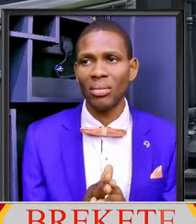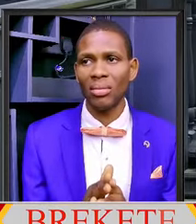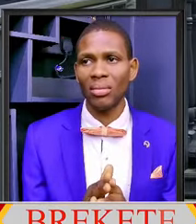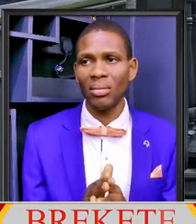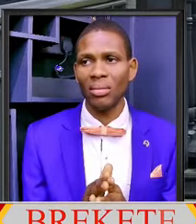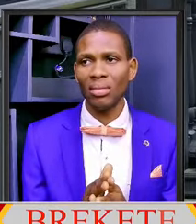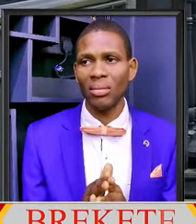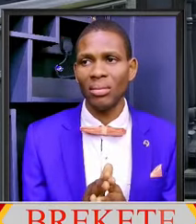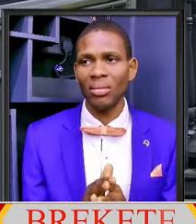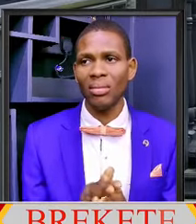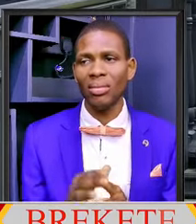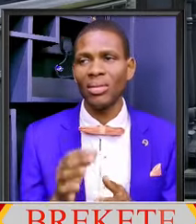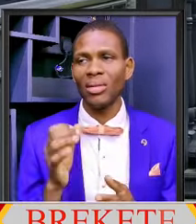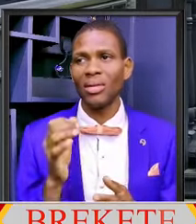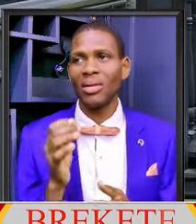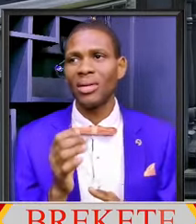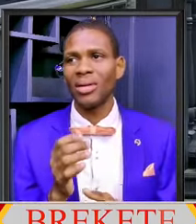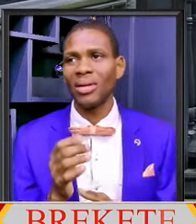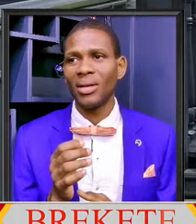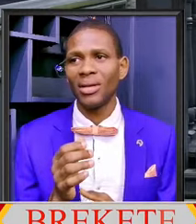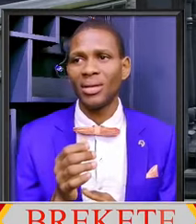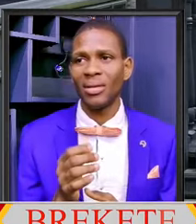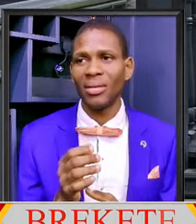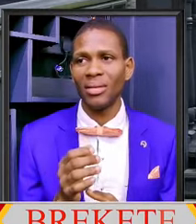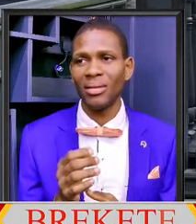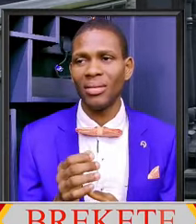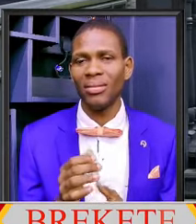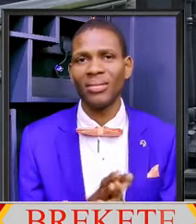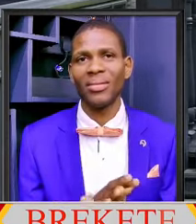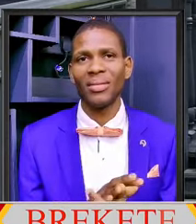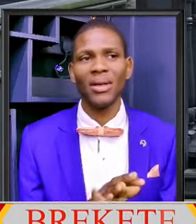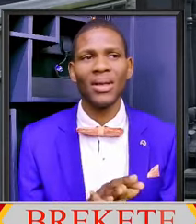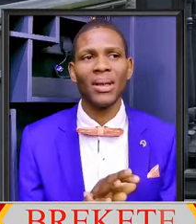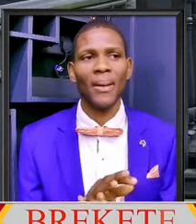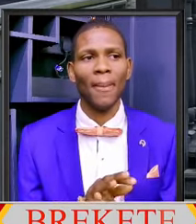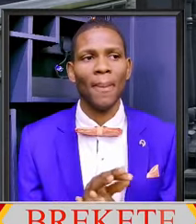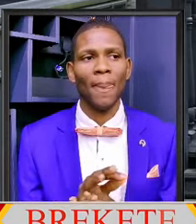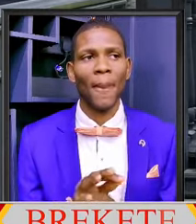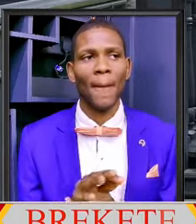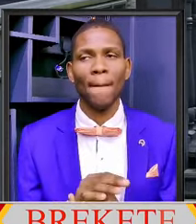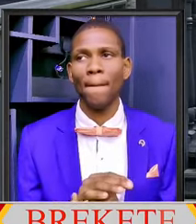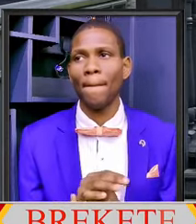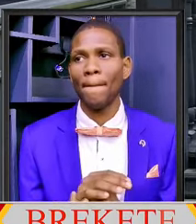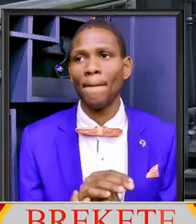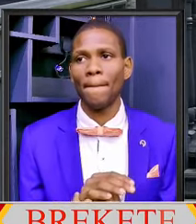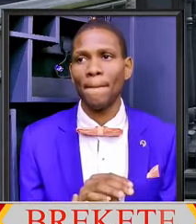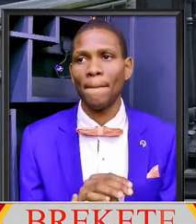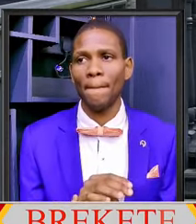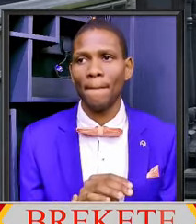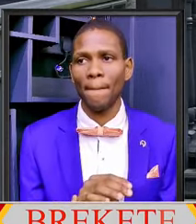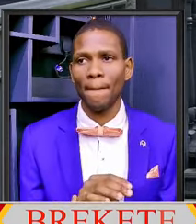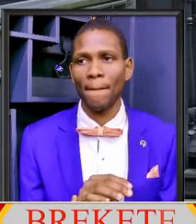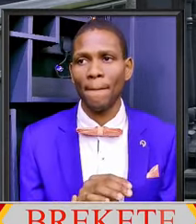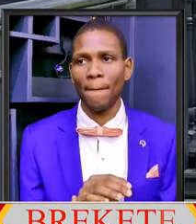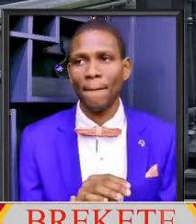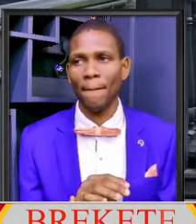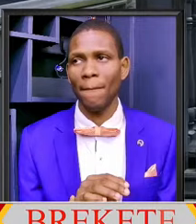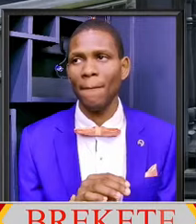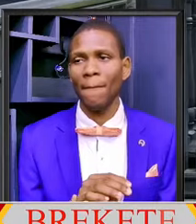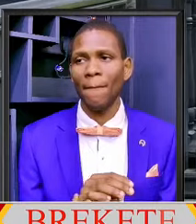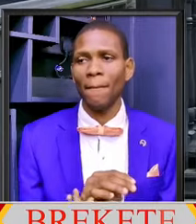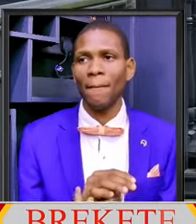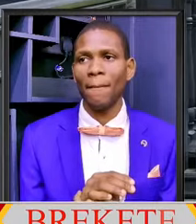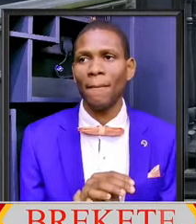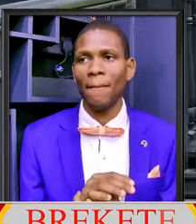was primary three. It's okay, Mama. It's I okay. Had this advent. She was primary three. The time, Erie